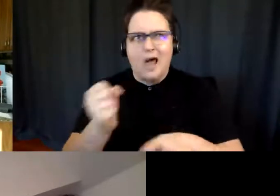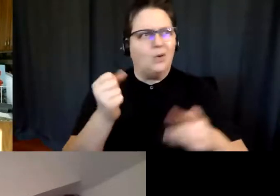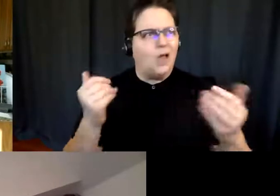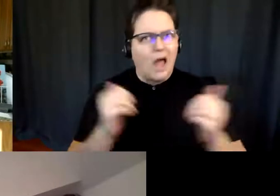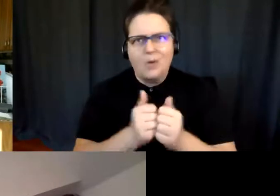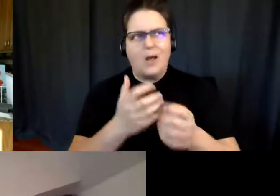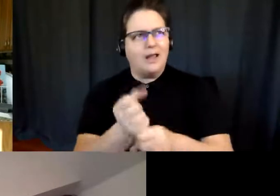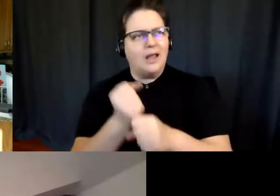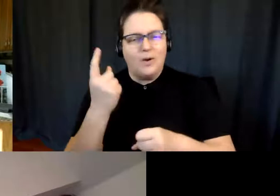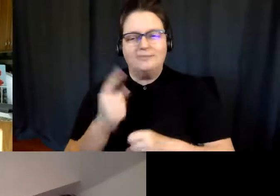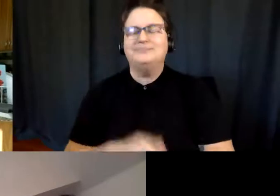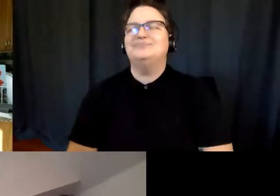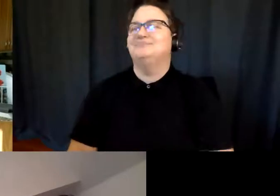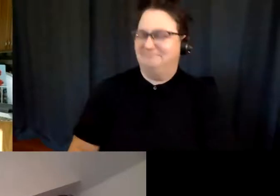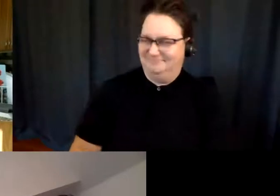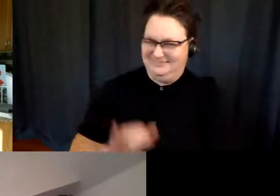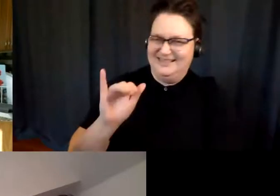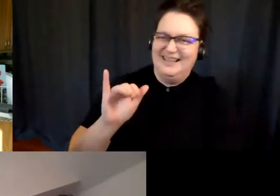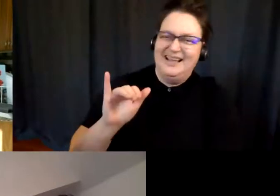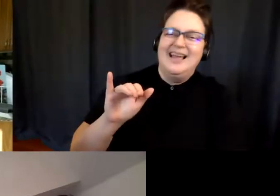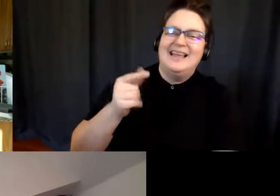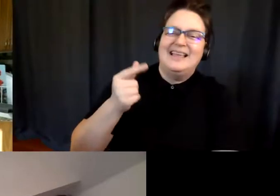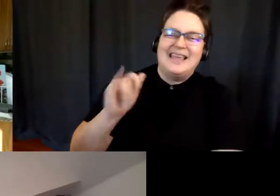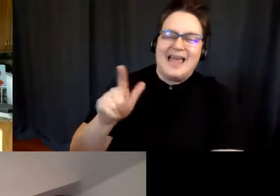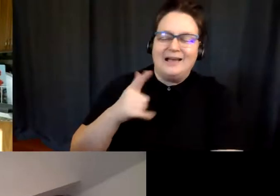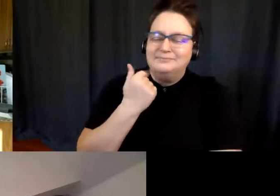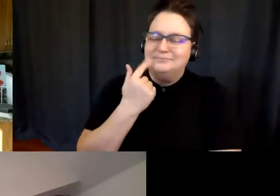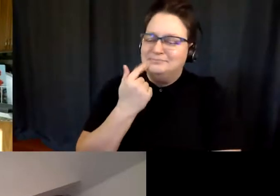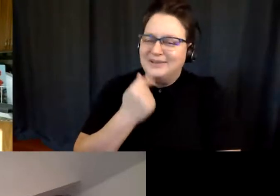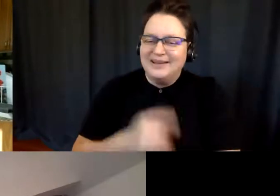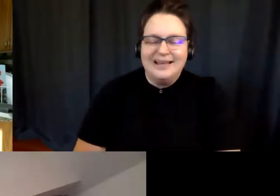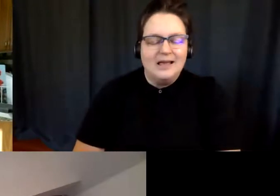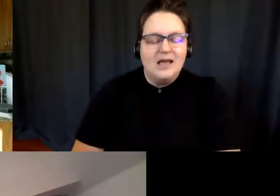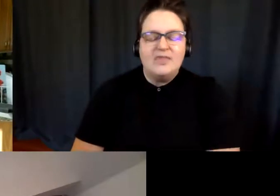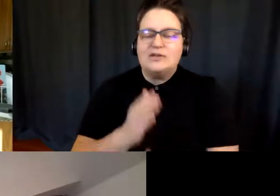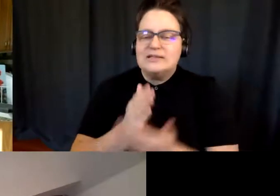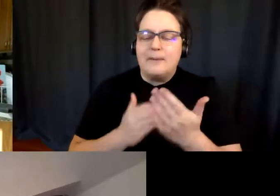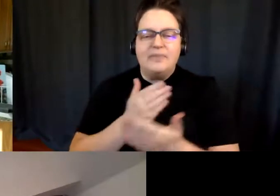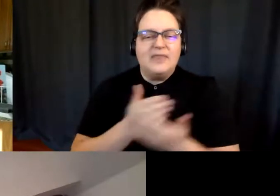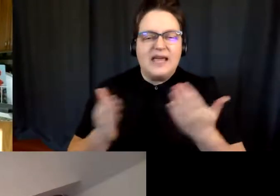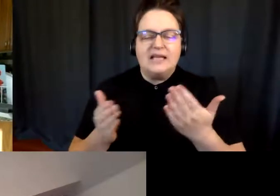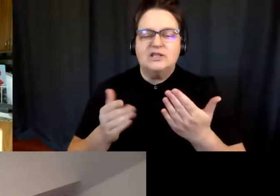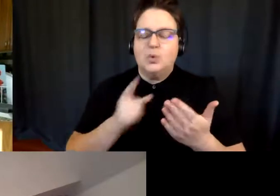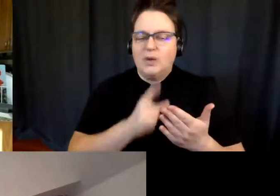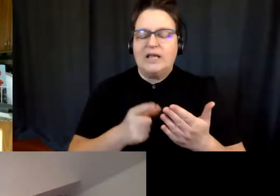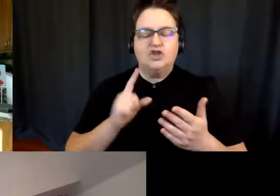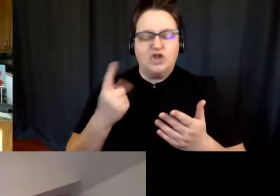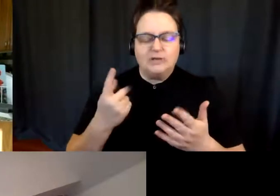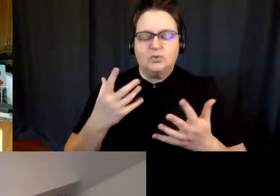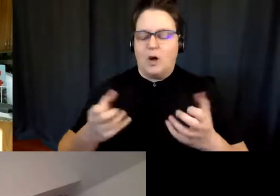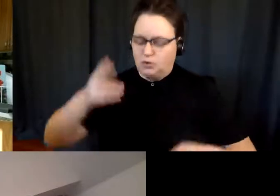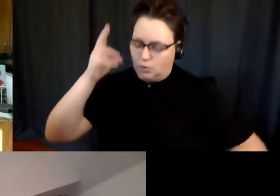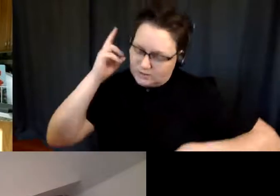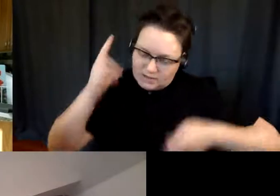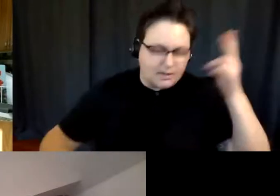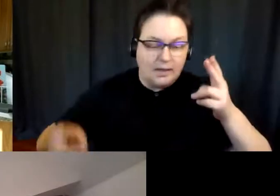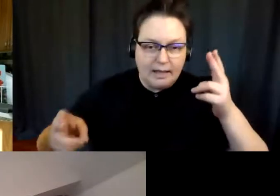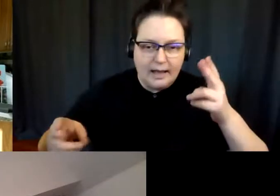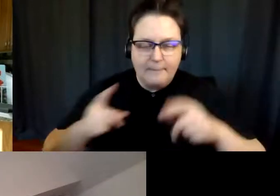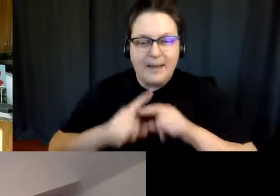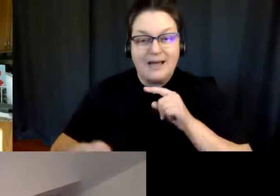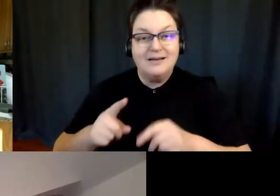This is one of those things where there are some things that you just can't do faster. And making vaccines is one of